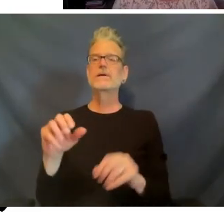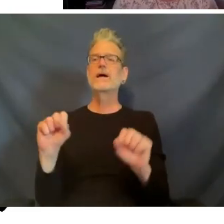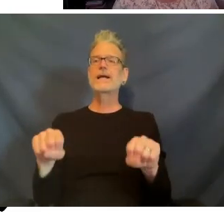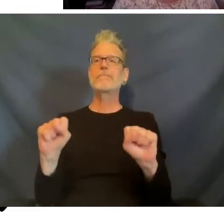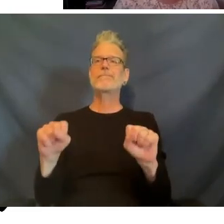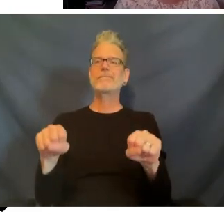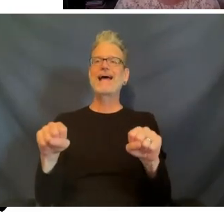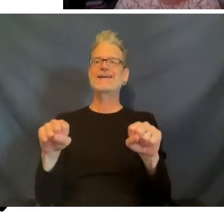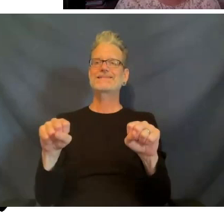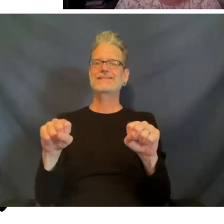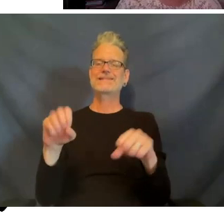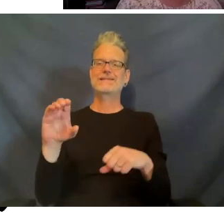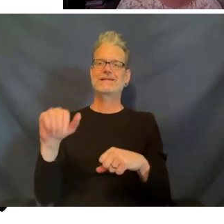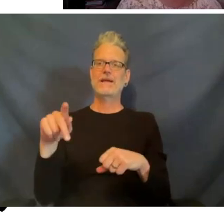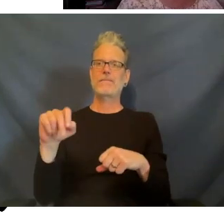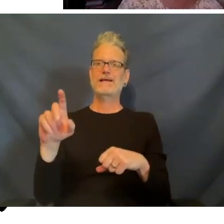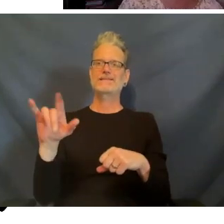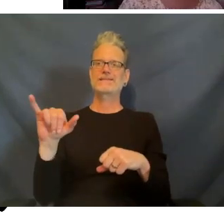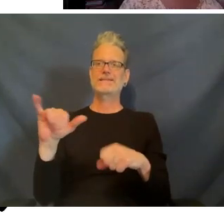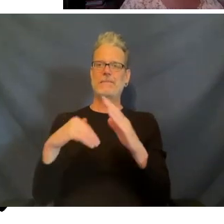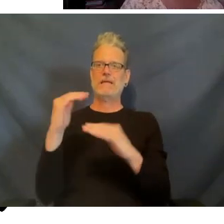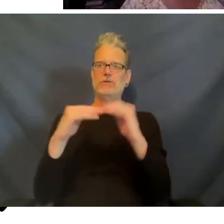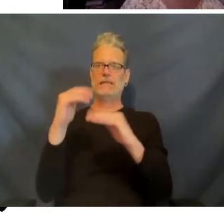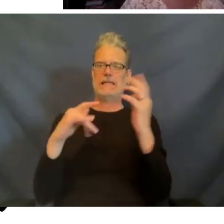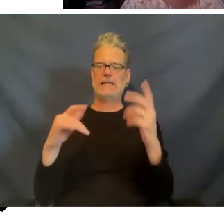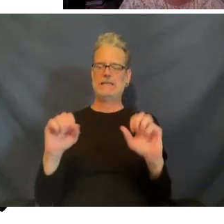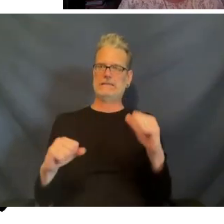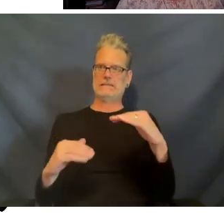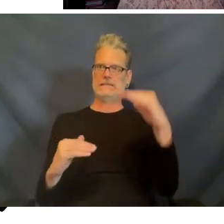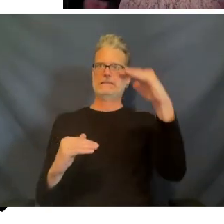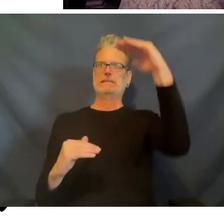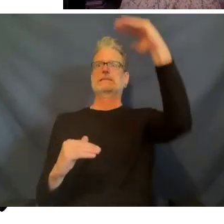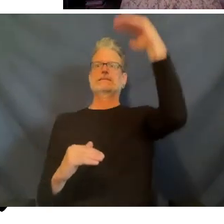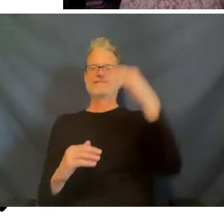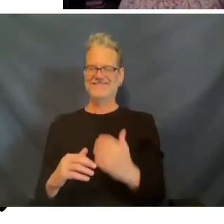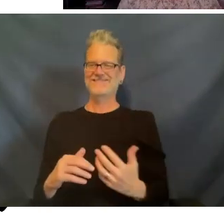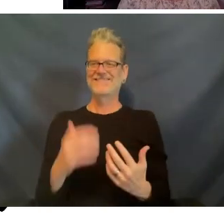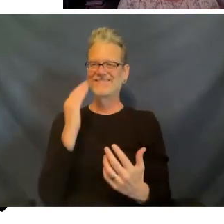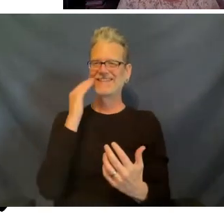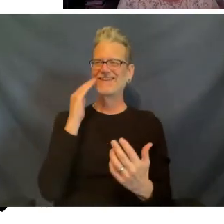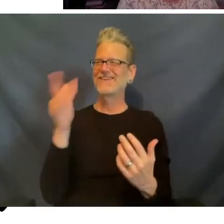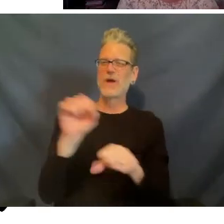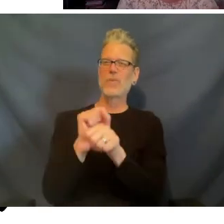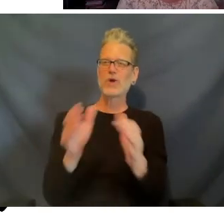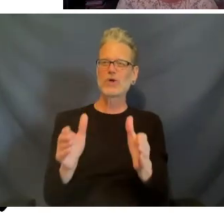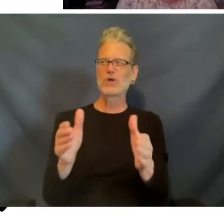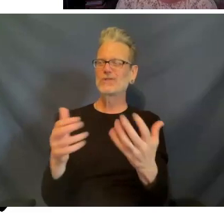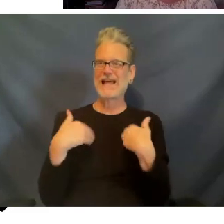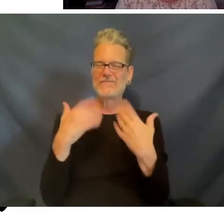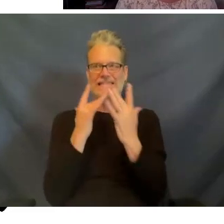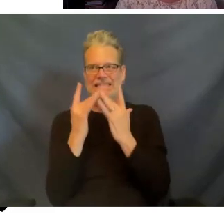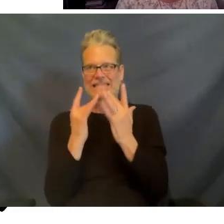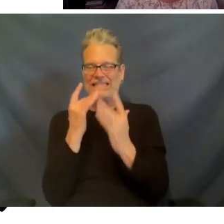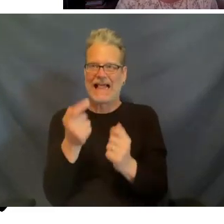we're nonprofits too, and we know that nonprofit workers are trying to do so much with so little, and so we're able